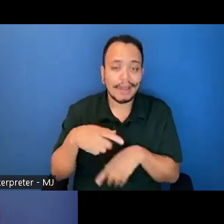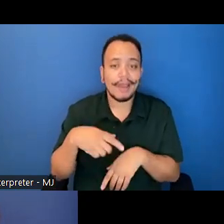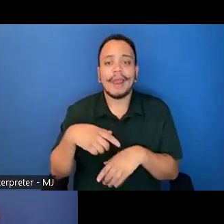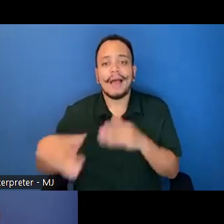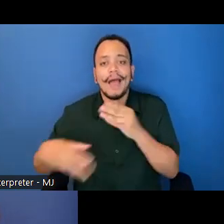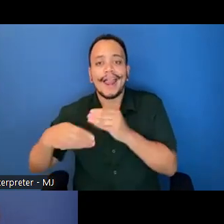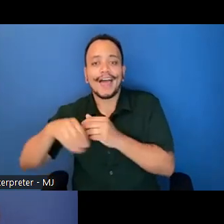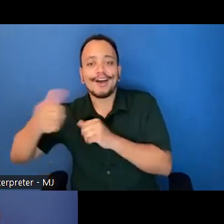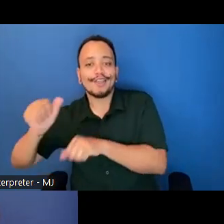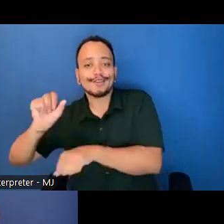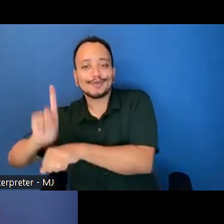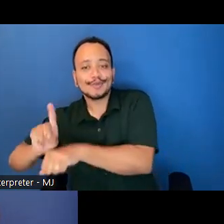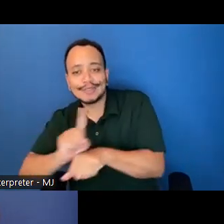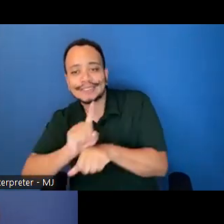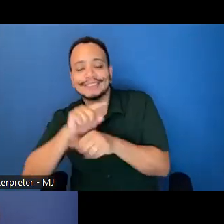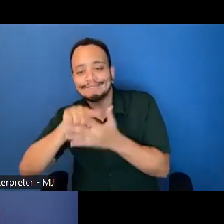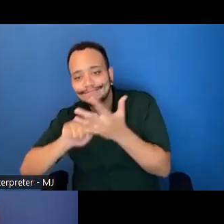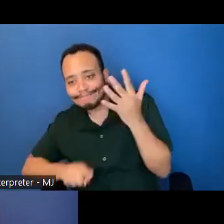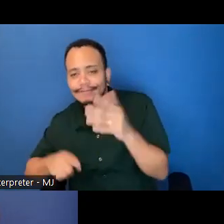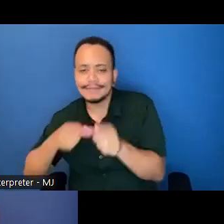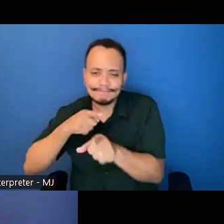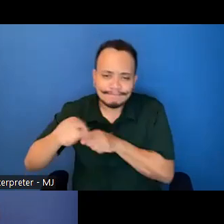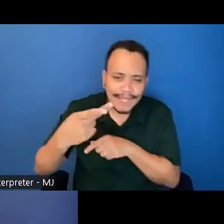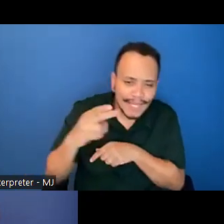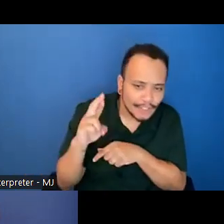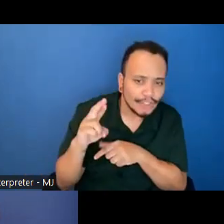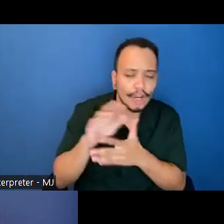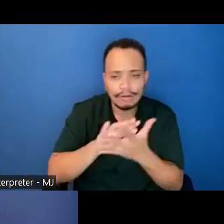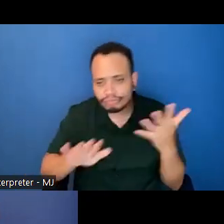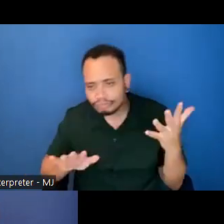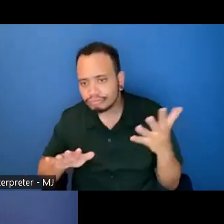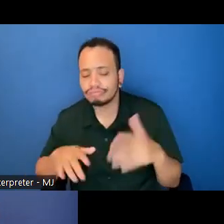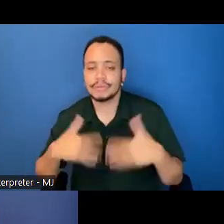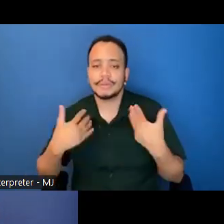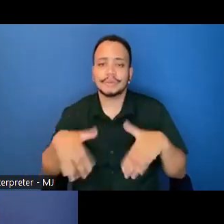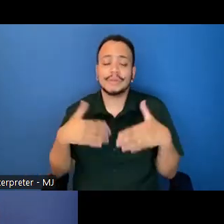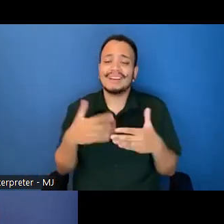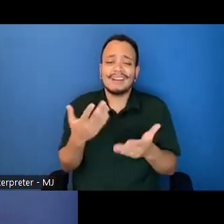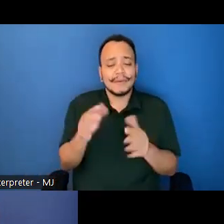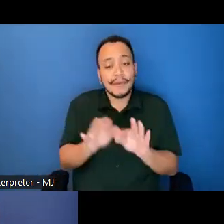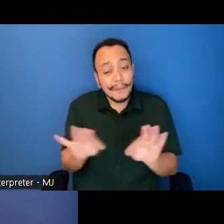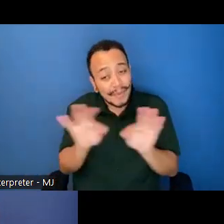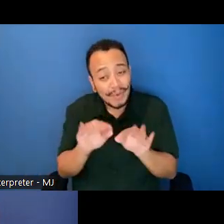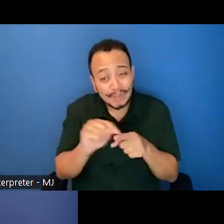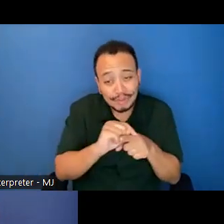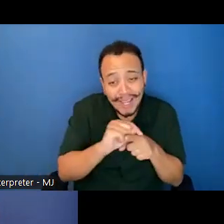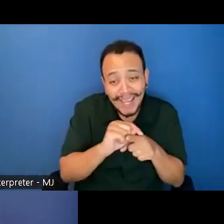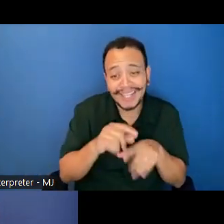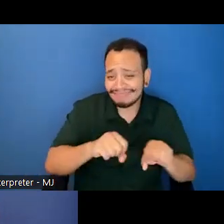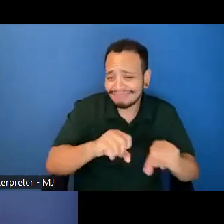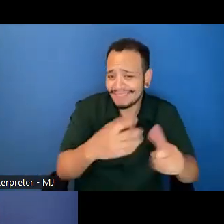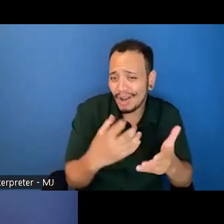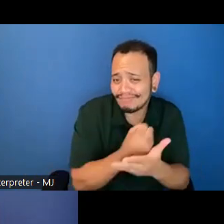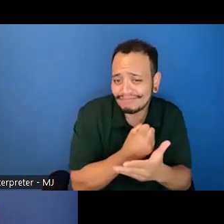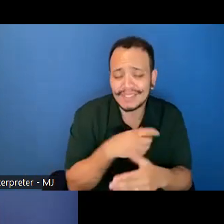and, other aspects of HR to where, and again, with trainings and classes and